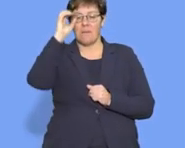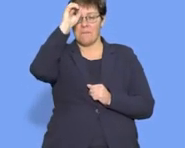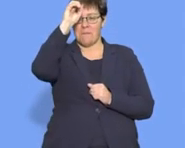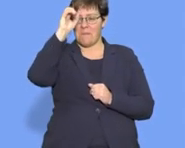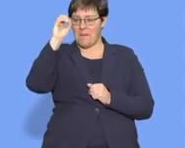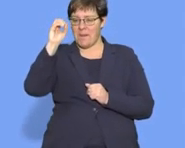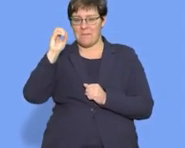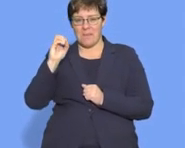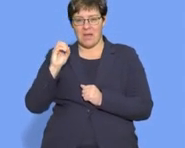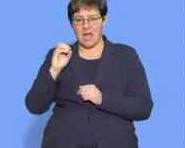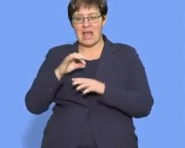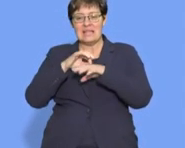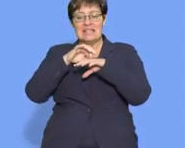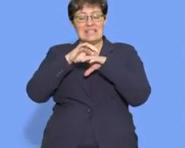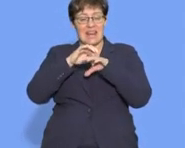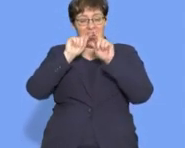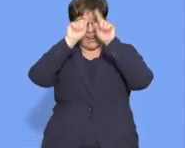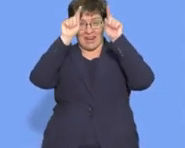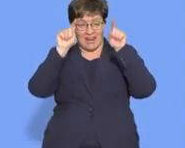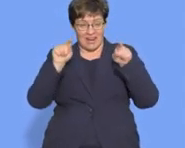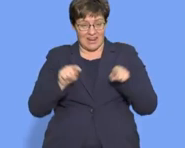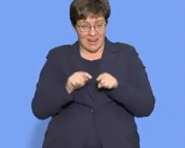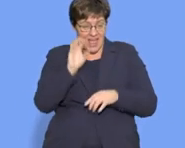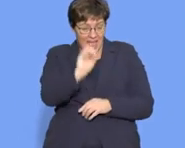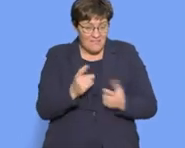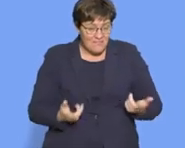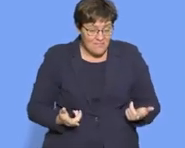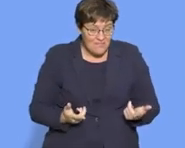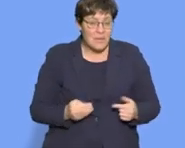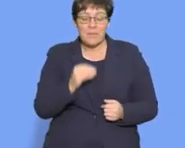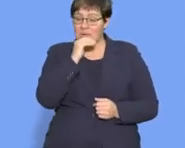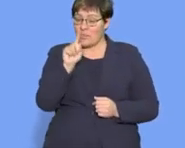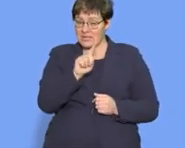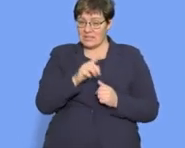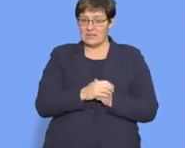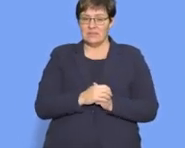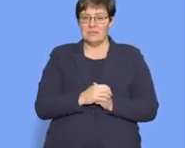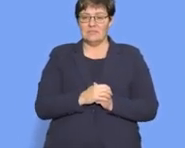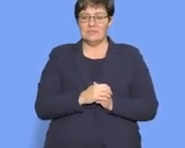it have a skin? And the skin is the